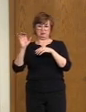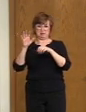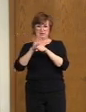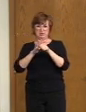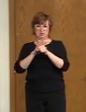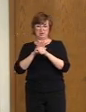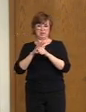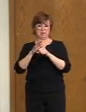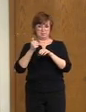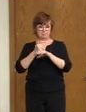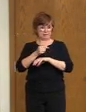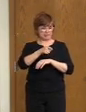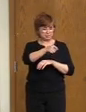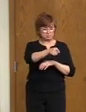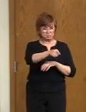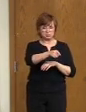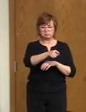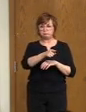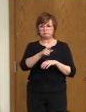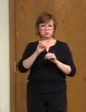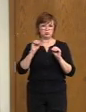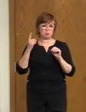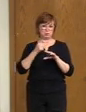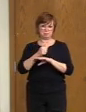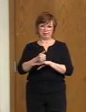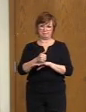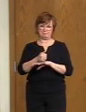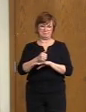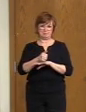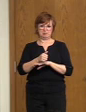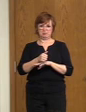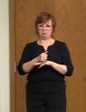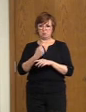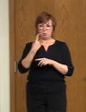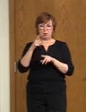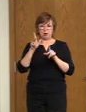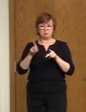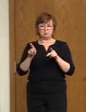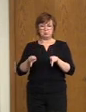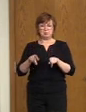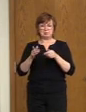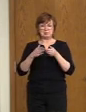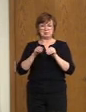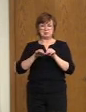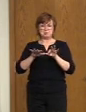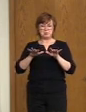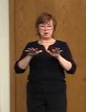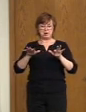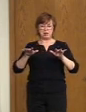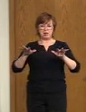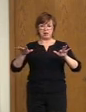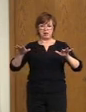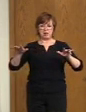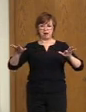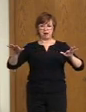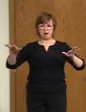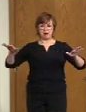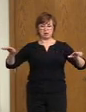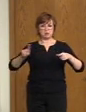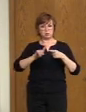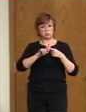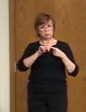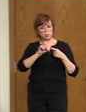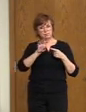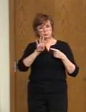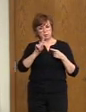setting, it is a challenge to manage it. But so far, 141 residents, 58 staff, and an additional 30 staff